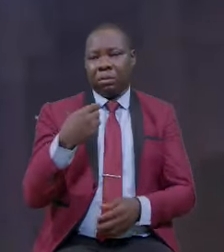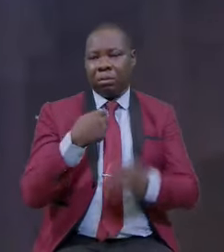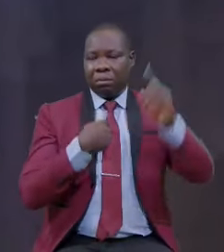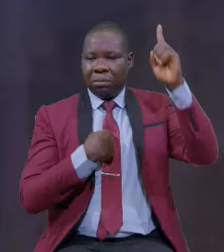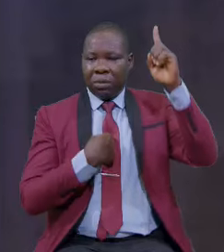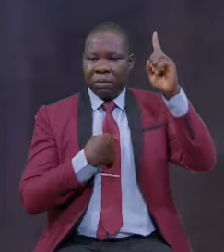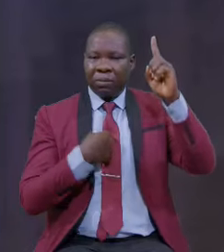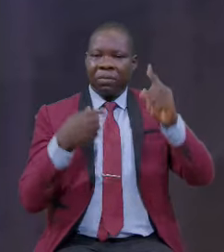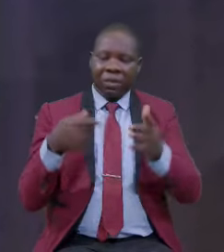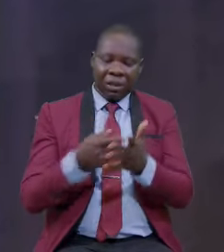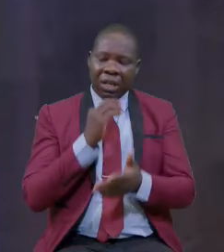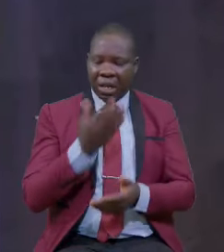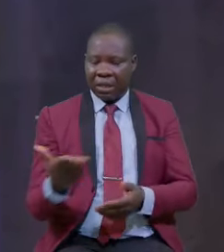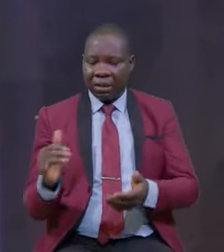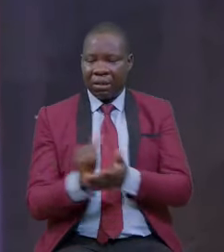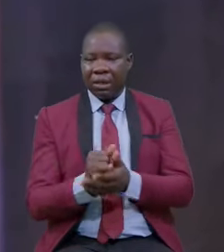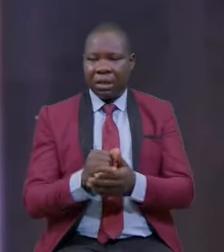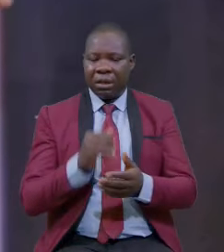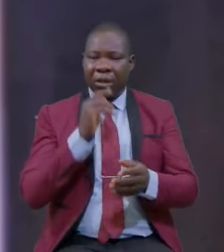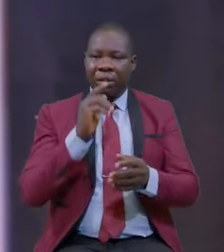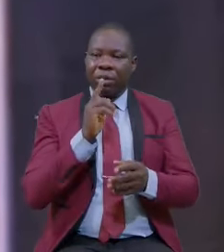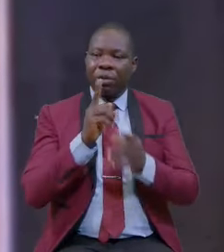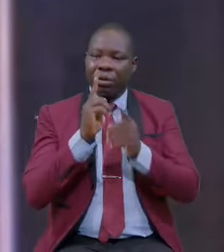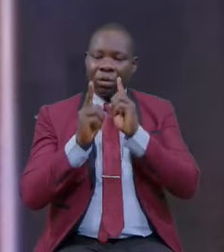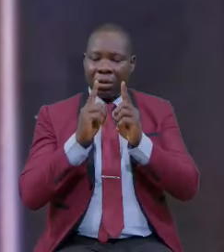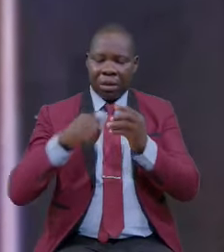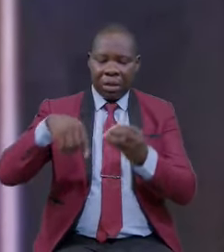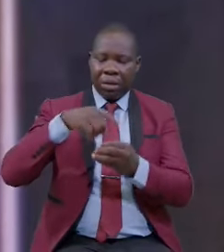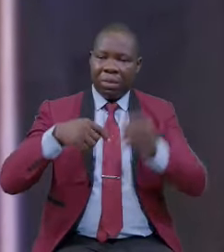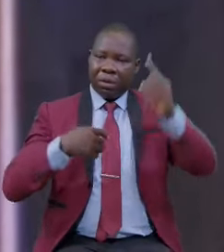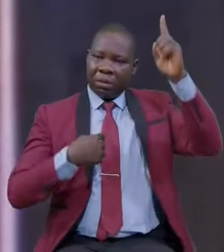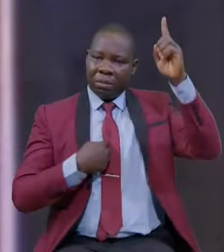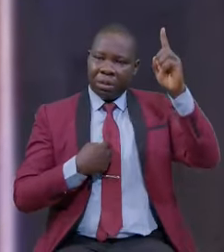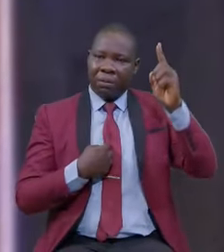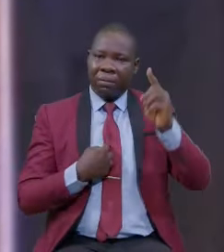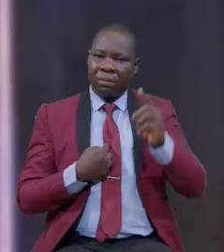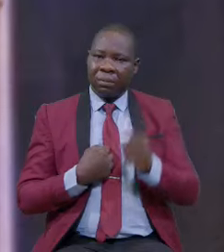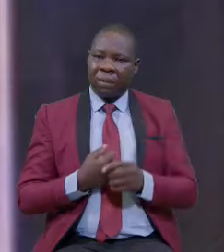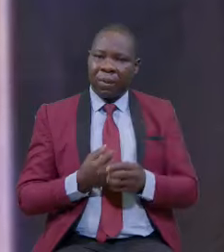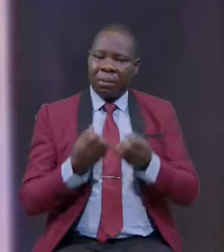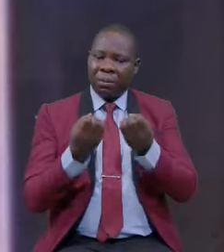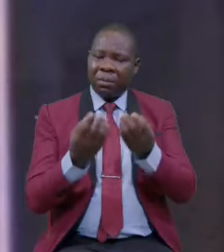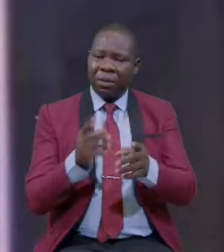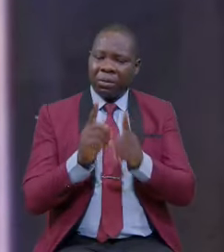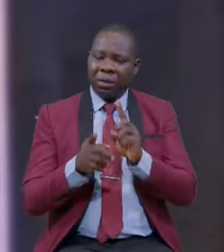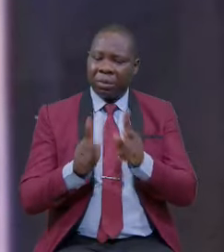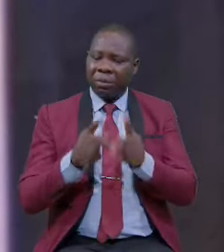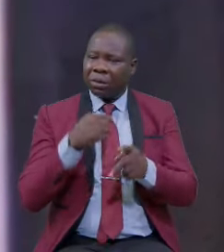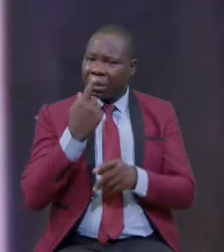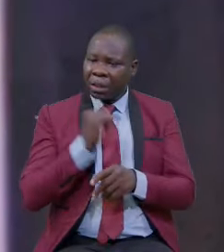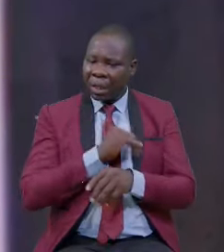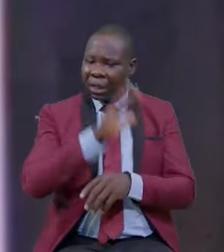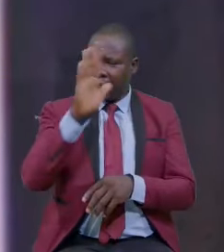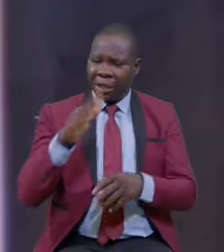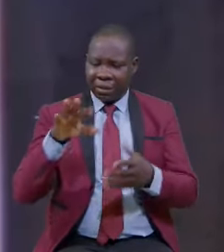that testify of me. Many people can read Genesis and never find Jesus there. But Jesus is there, the seed